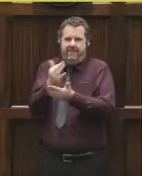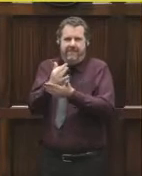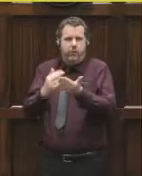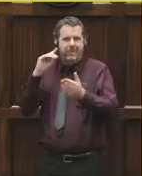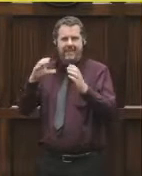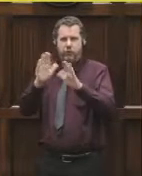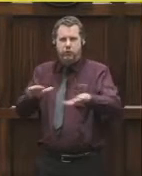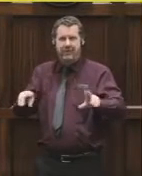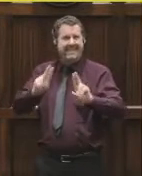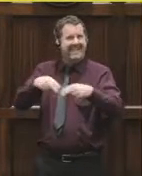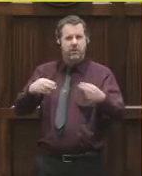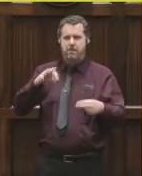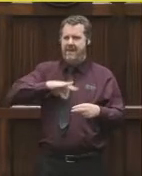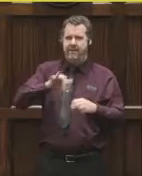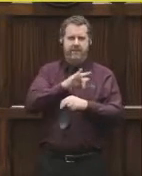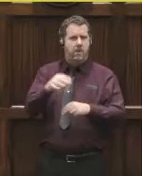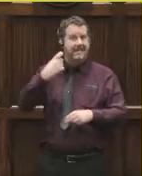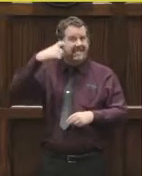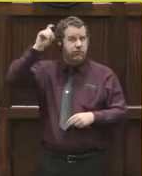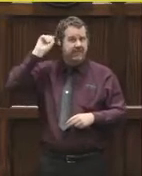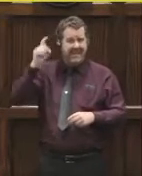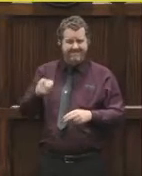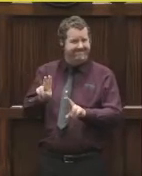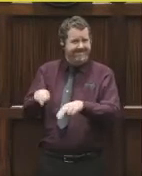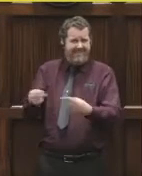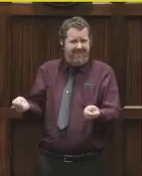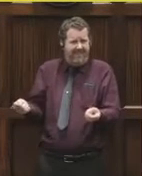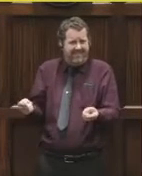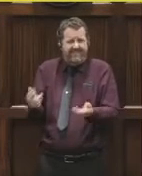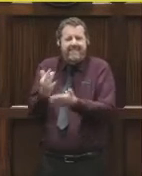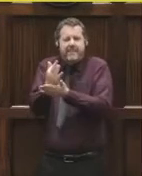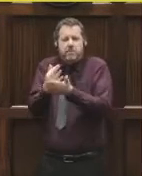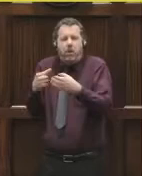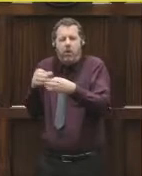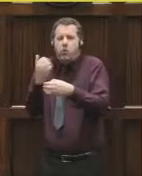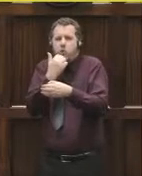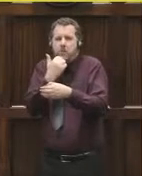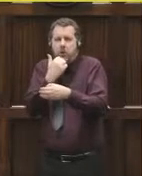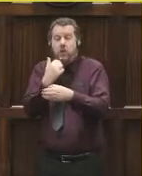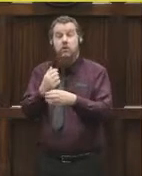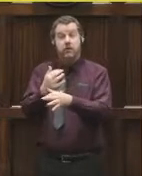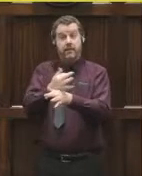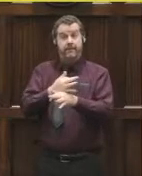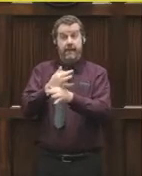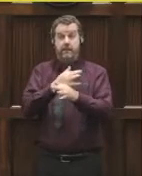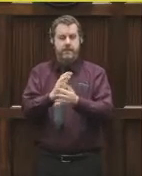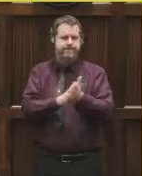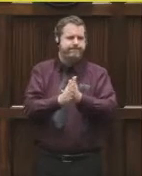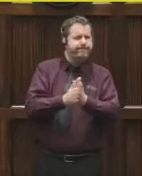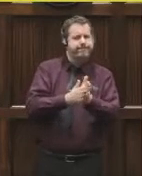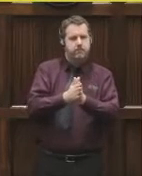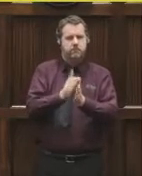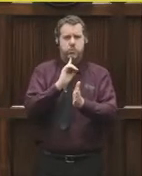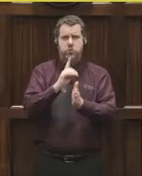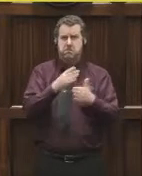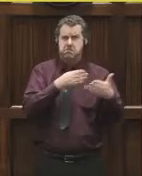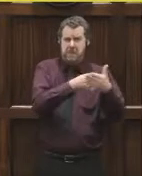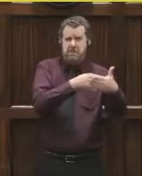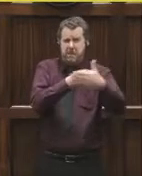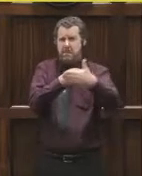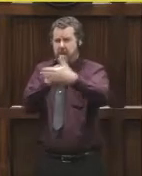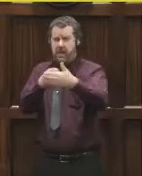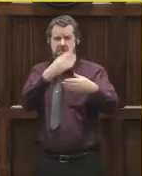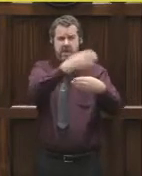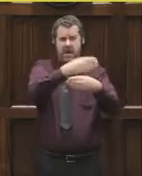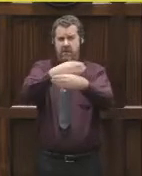from any kind of hearing aid technology. His family was met with a multitude of barriers, but his father knew